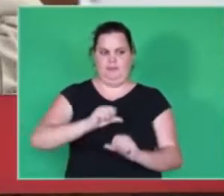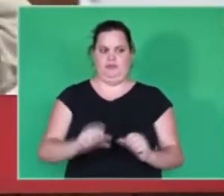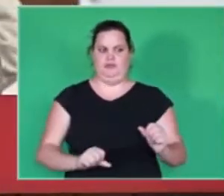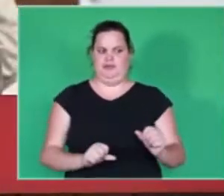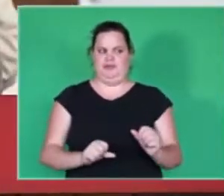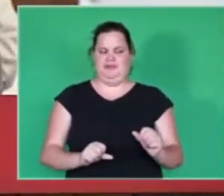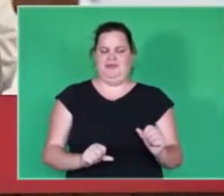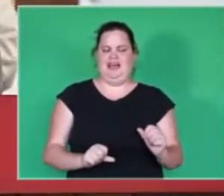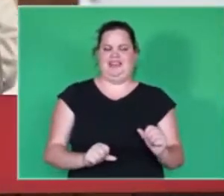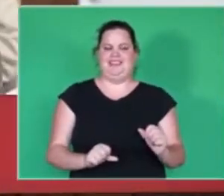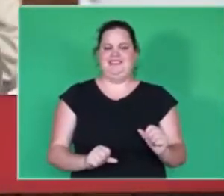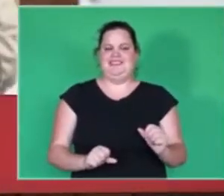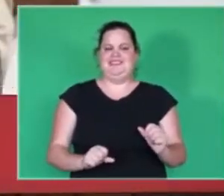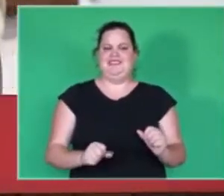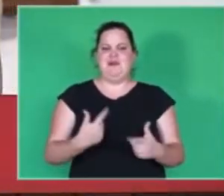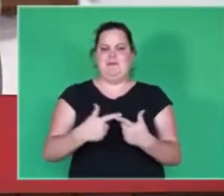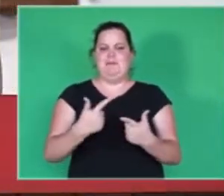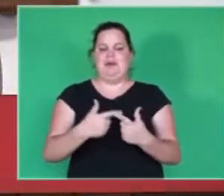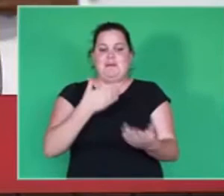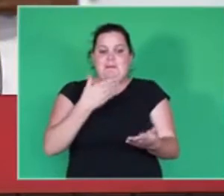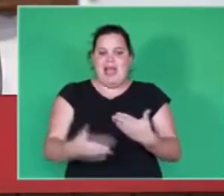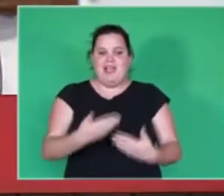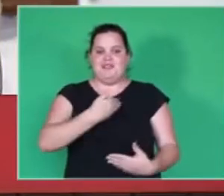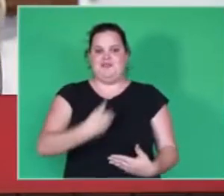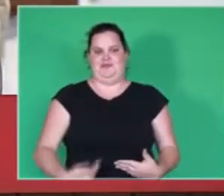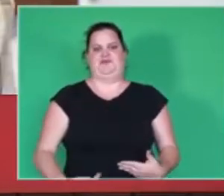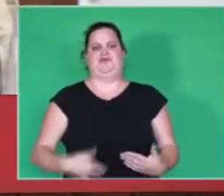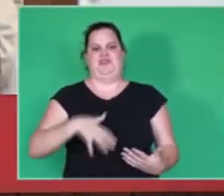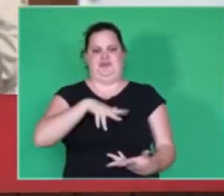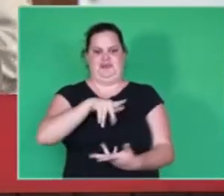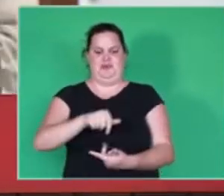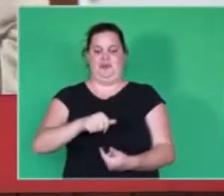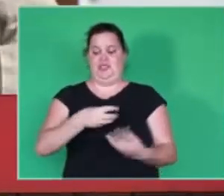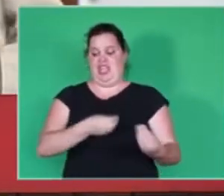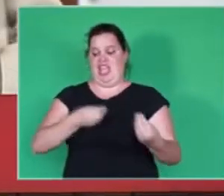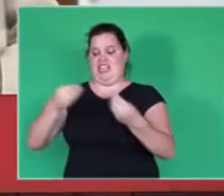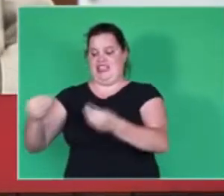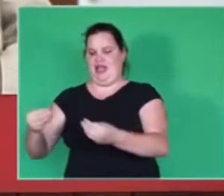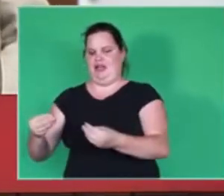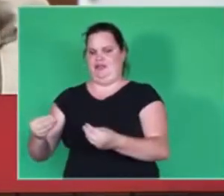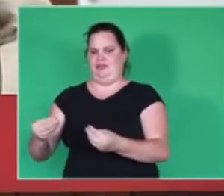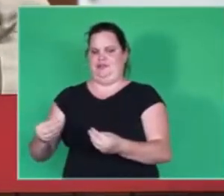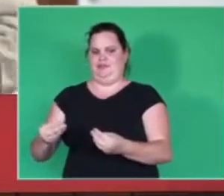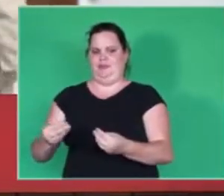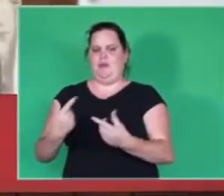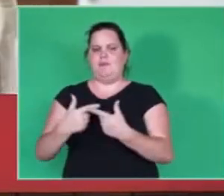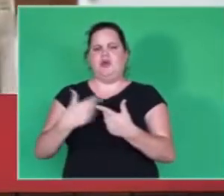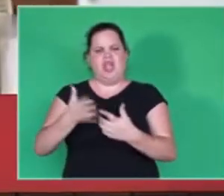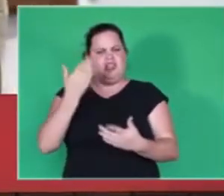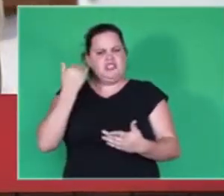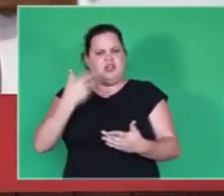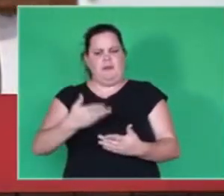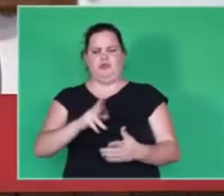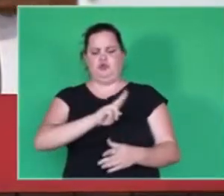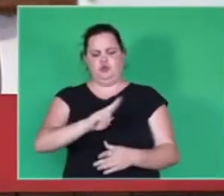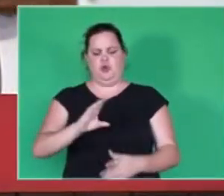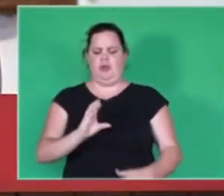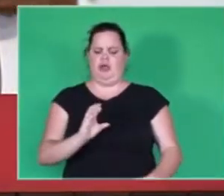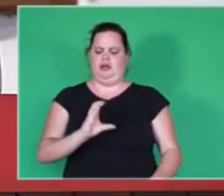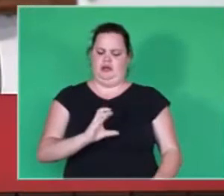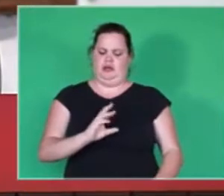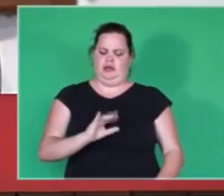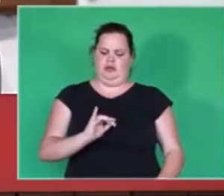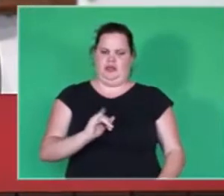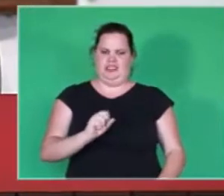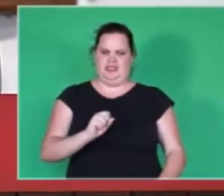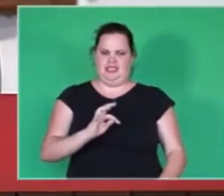in Rome. And he gives the government of the world to the Christian church of that time.